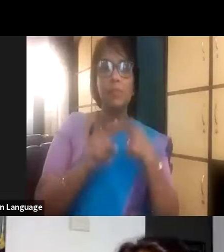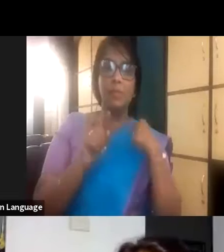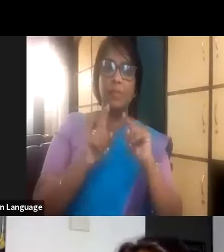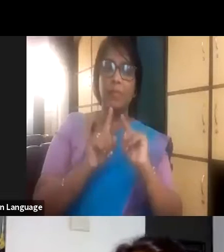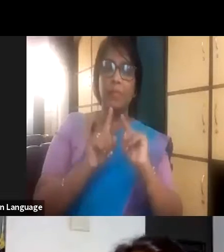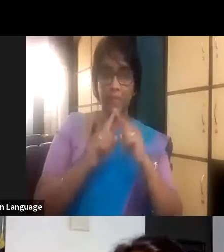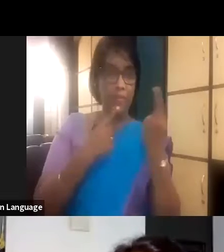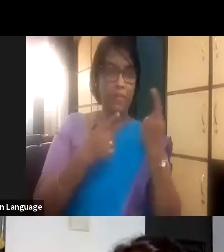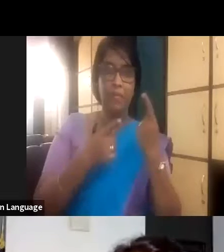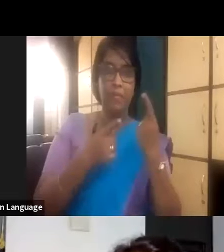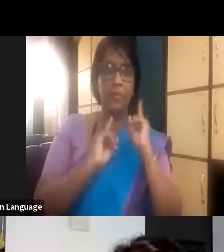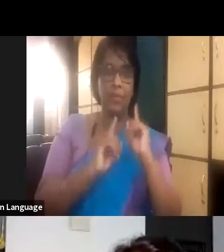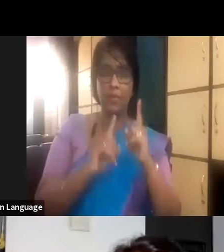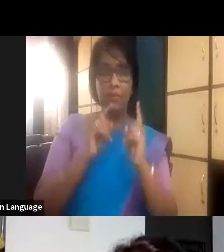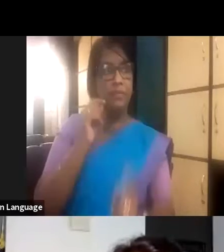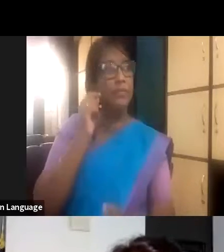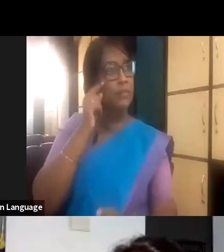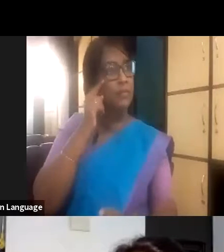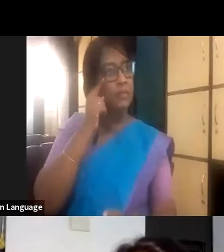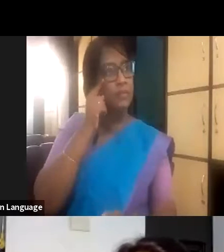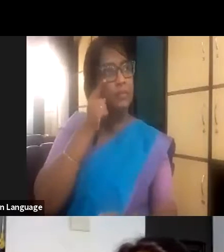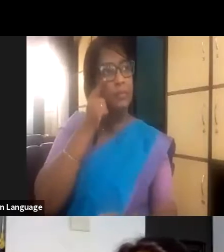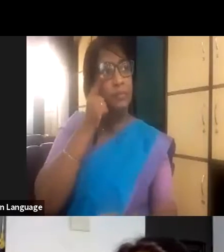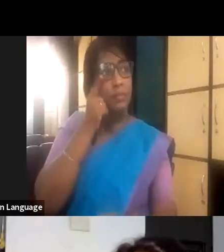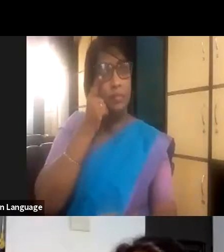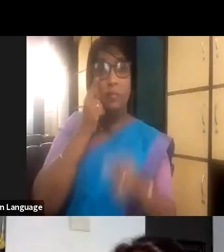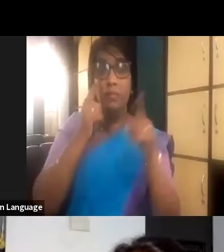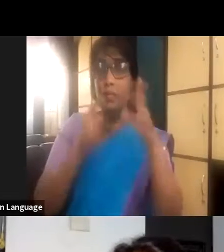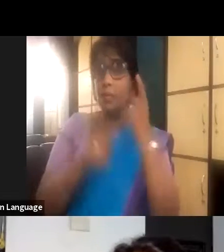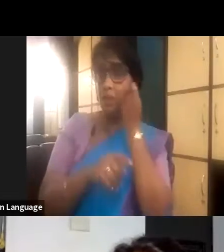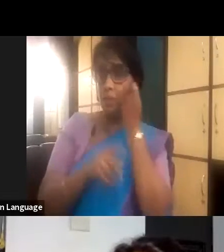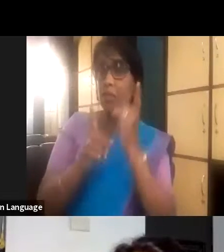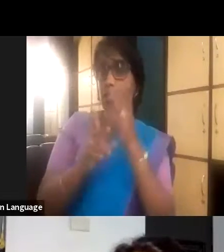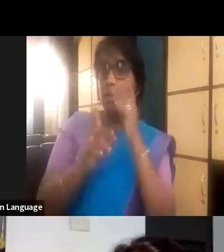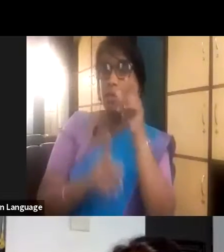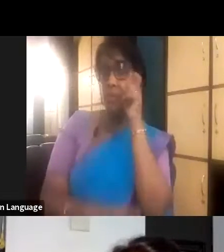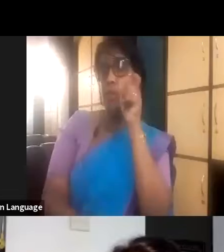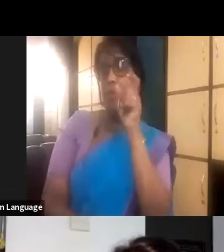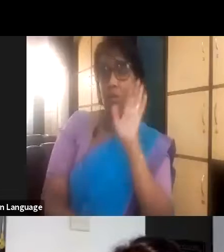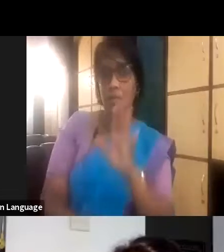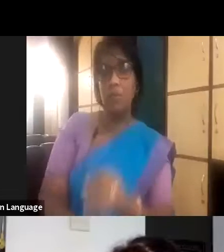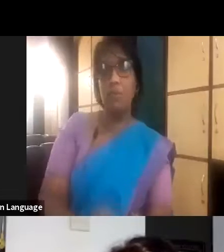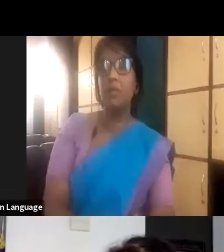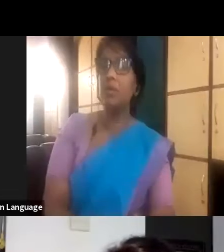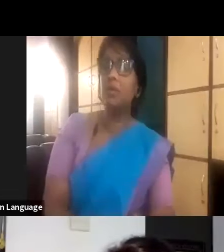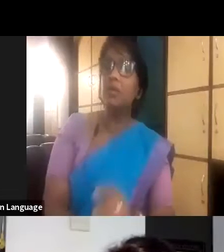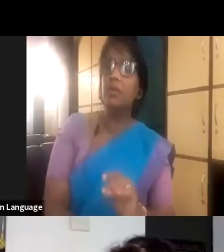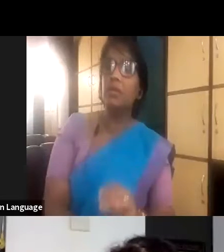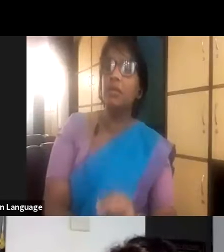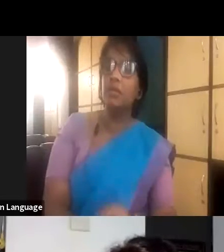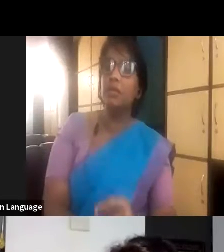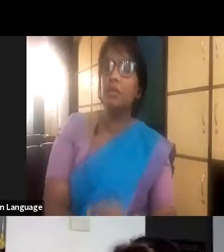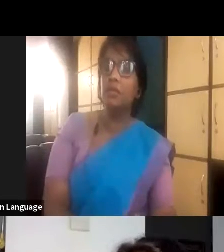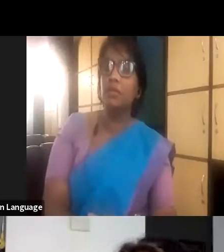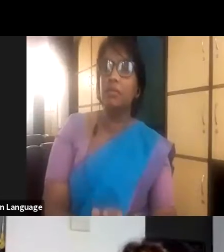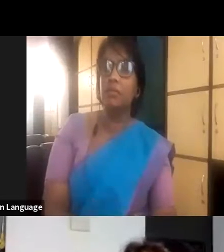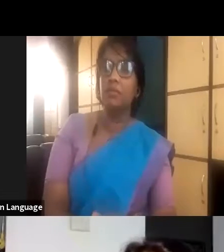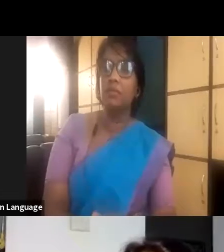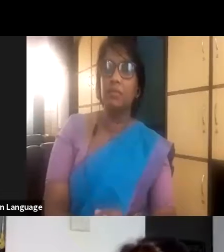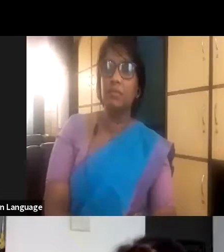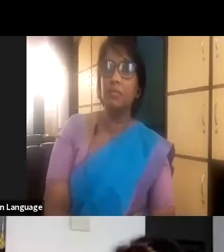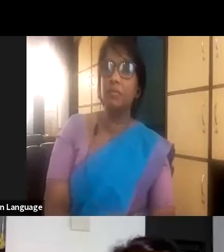lip service to this concept of circularity. 85% of the clothing that Americans purchase apparently goes to